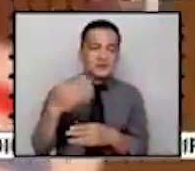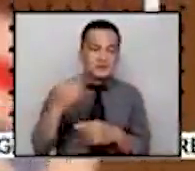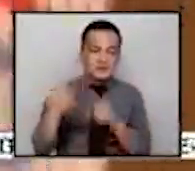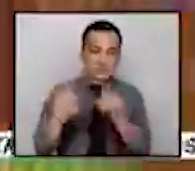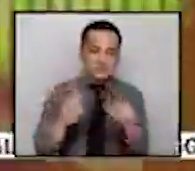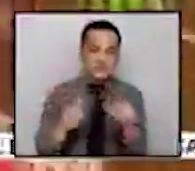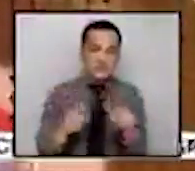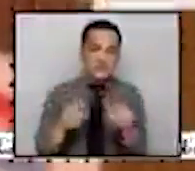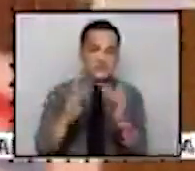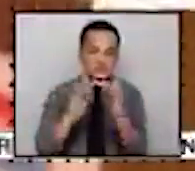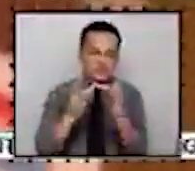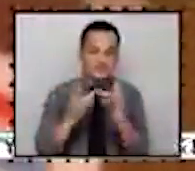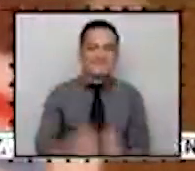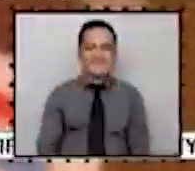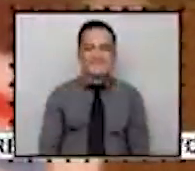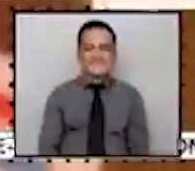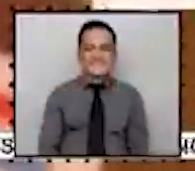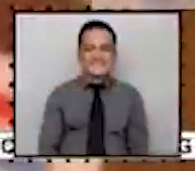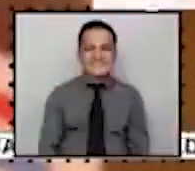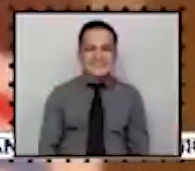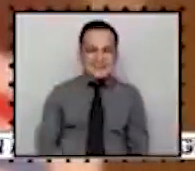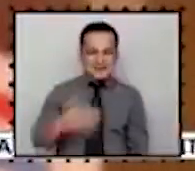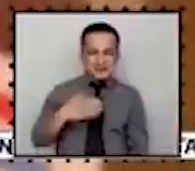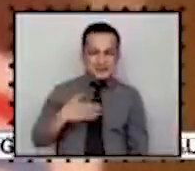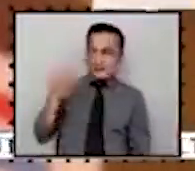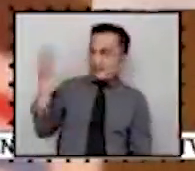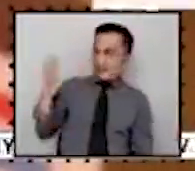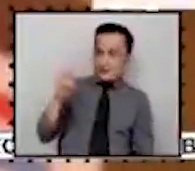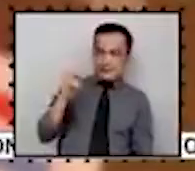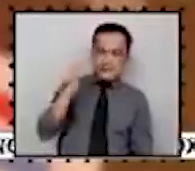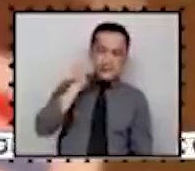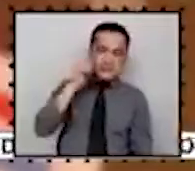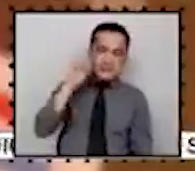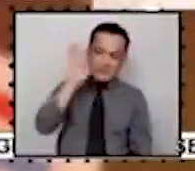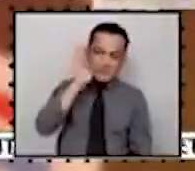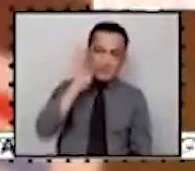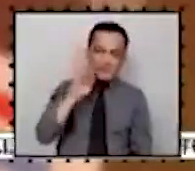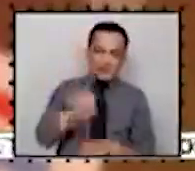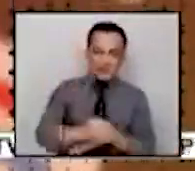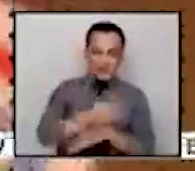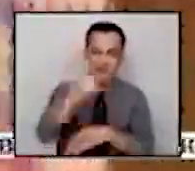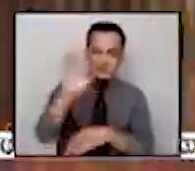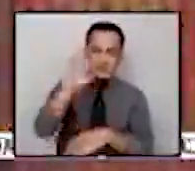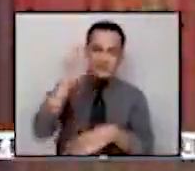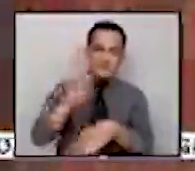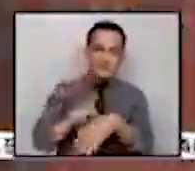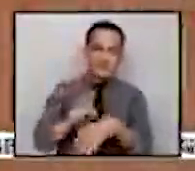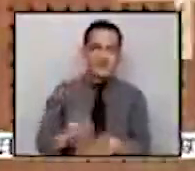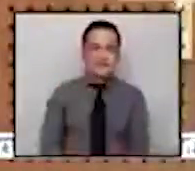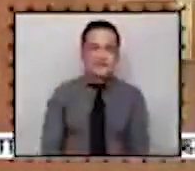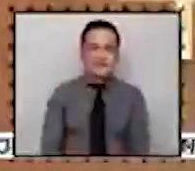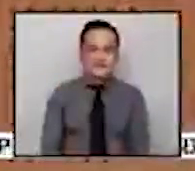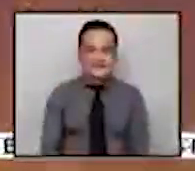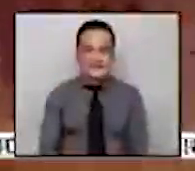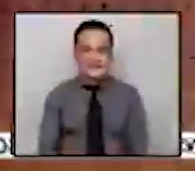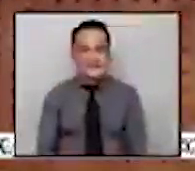social media accounts. My name is Trisha Bersano para sa Morning Show ng Bayan, Rise and Shine, Pilipinas!